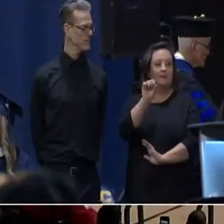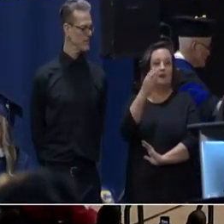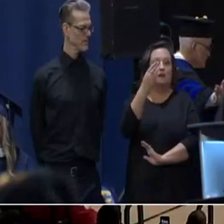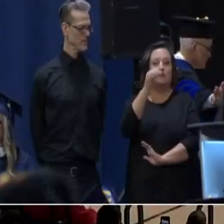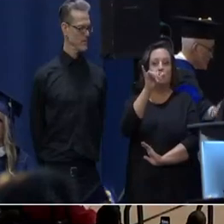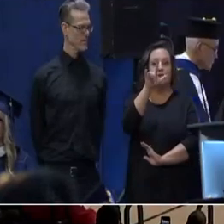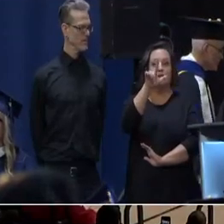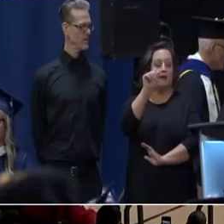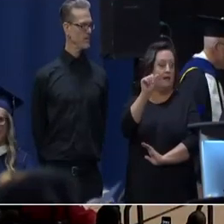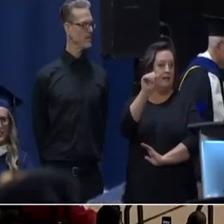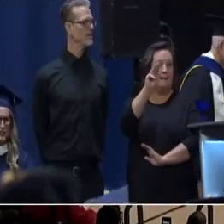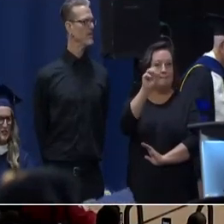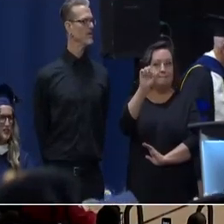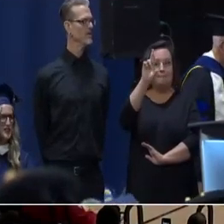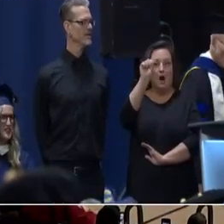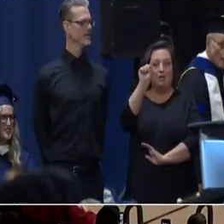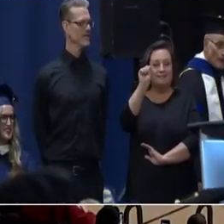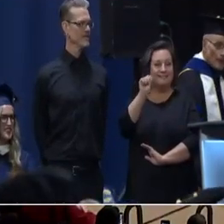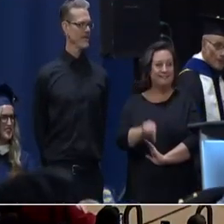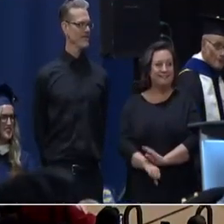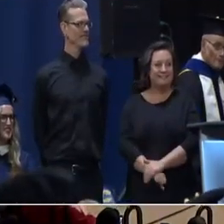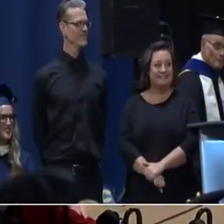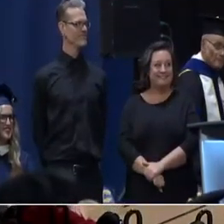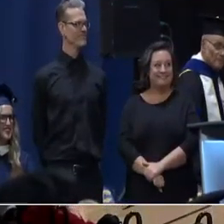Shyla Mars.